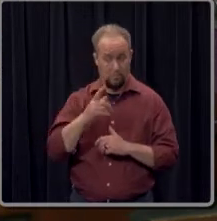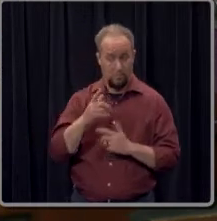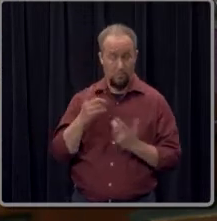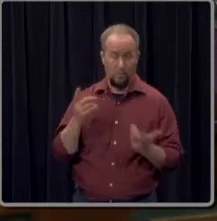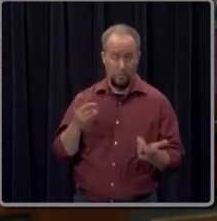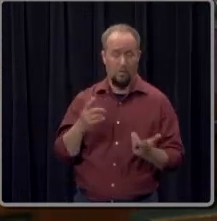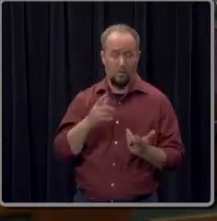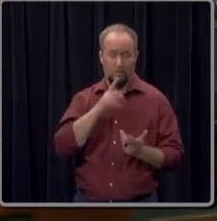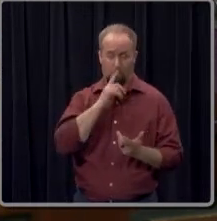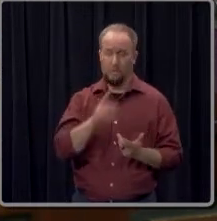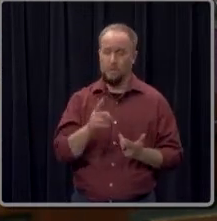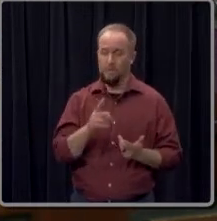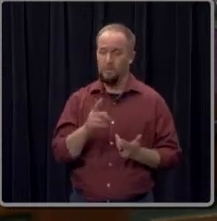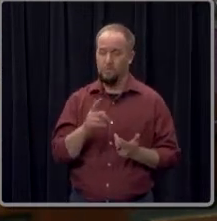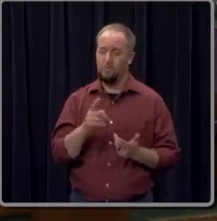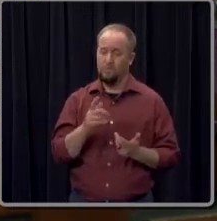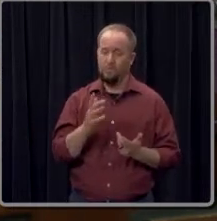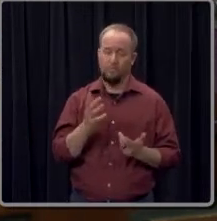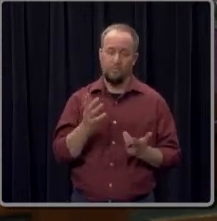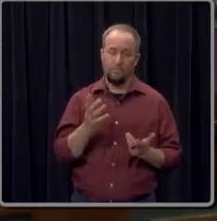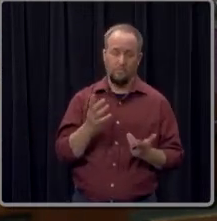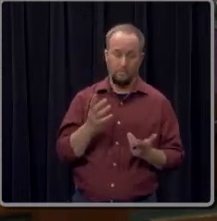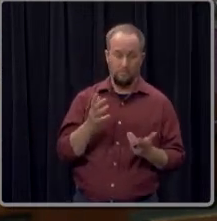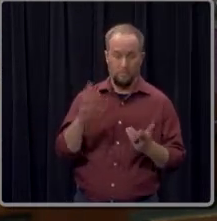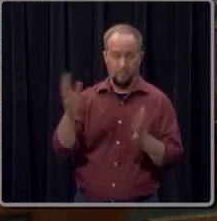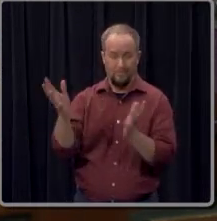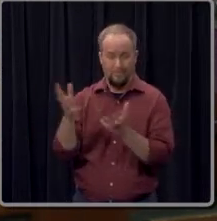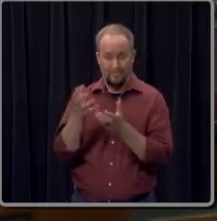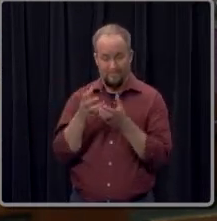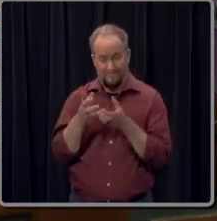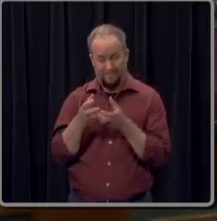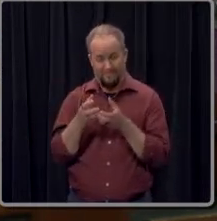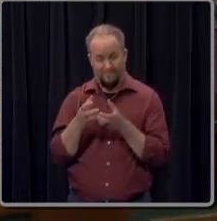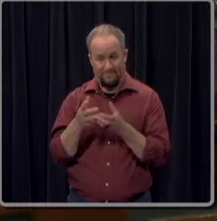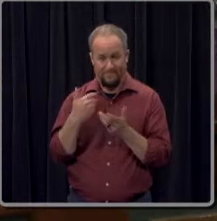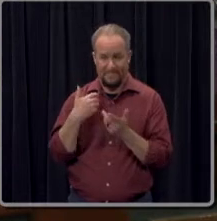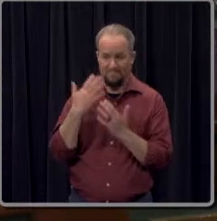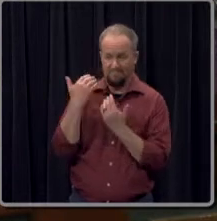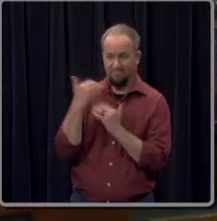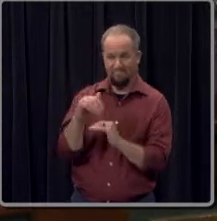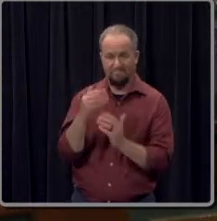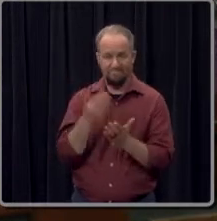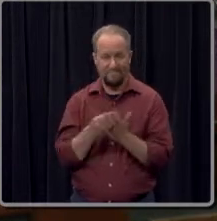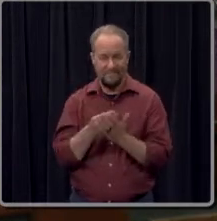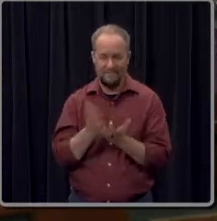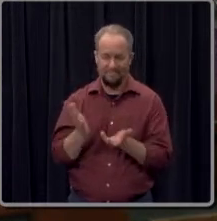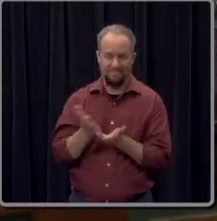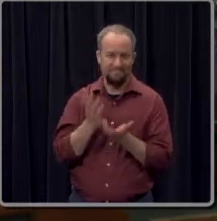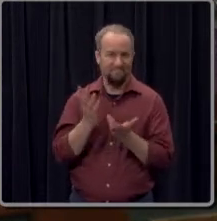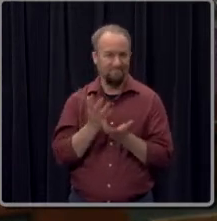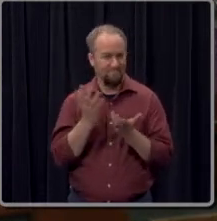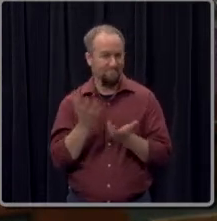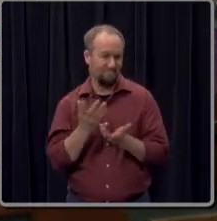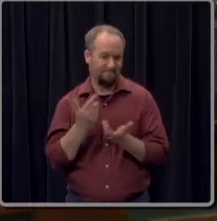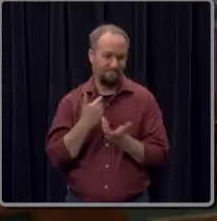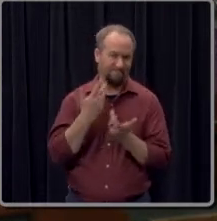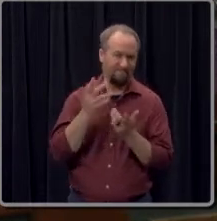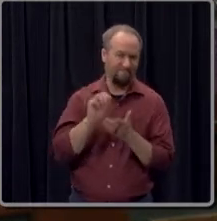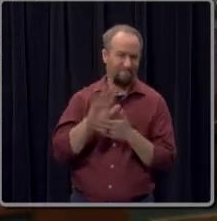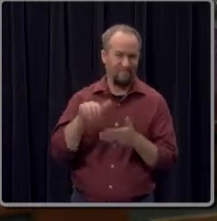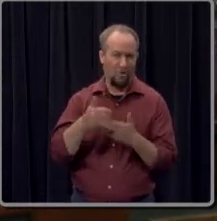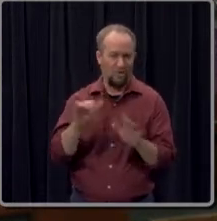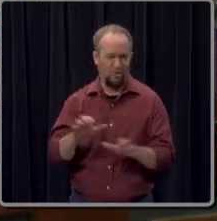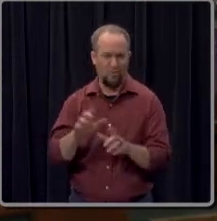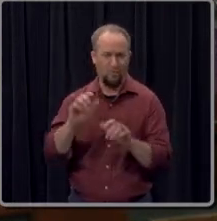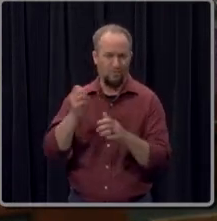with, it's, you get a pot this big and you have to work miracles with it year over year. But you